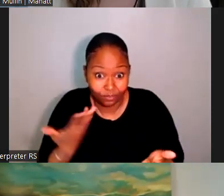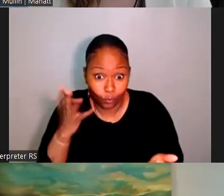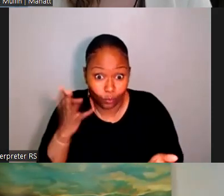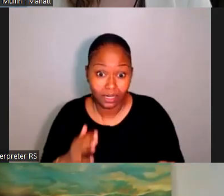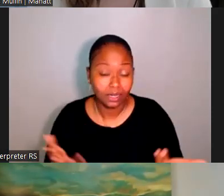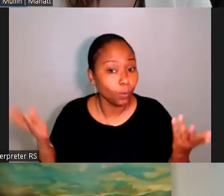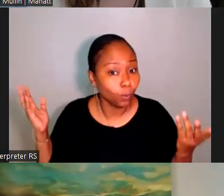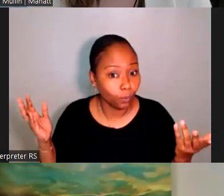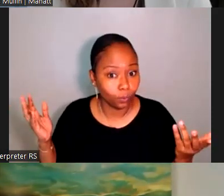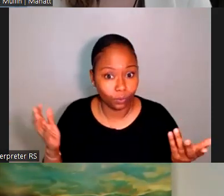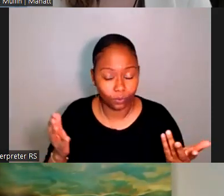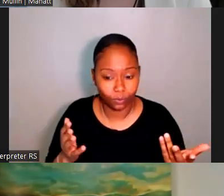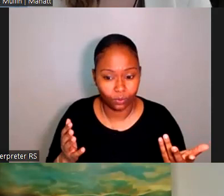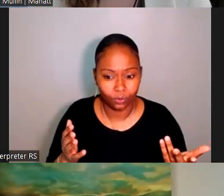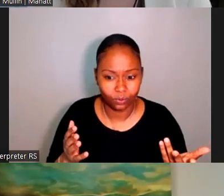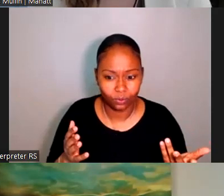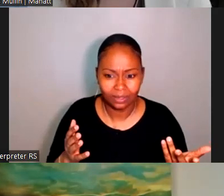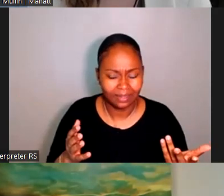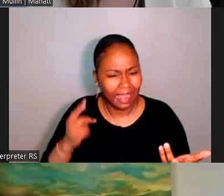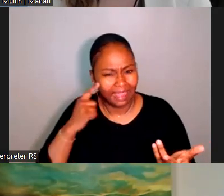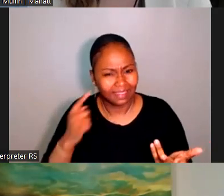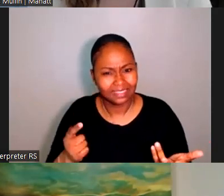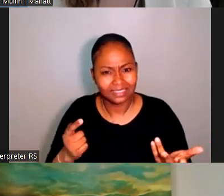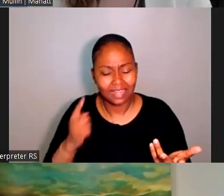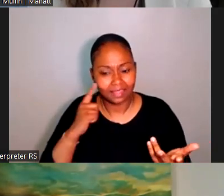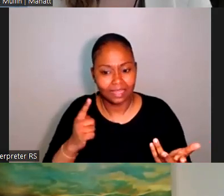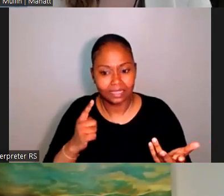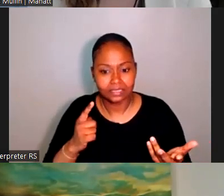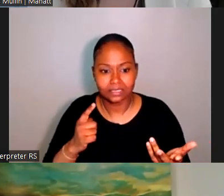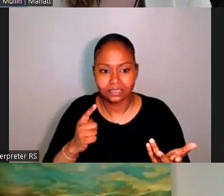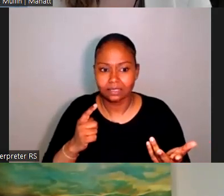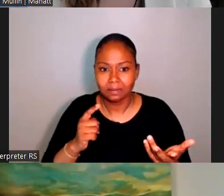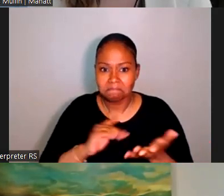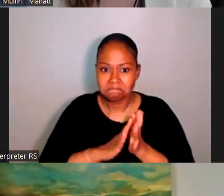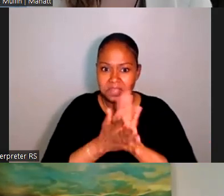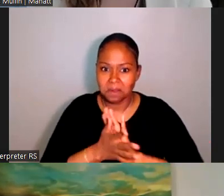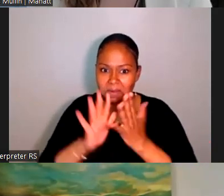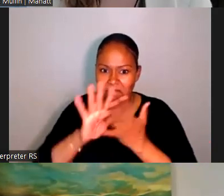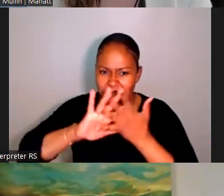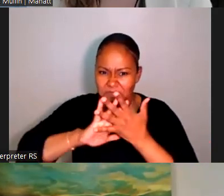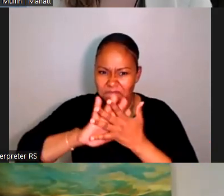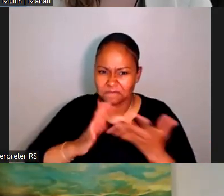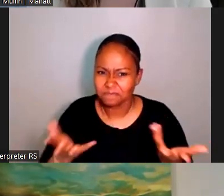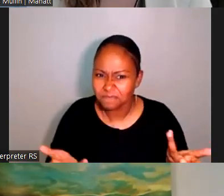Or it's just, I think it's getting very muddled at this point, honestly.